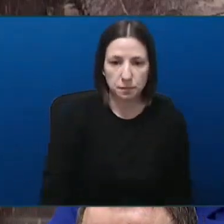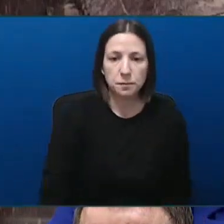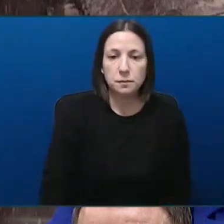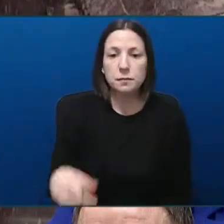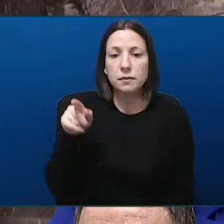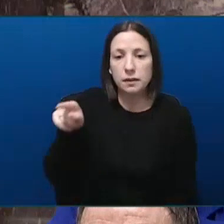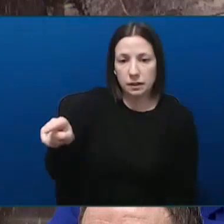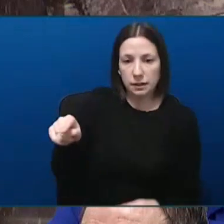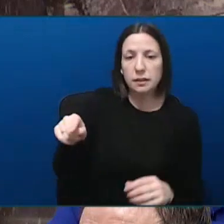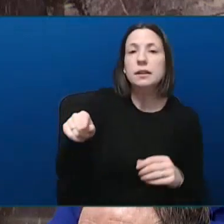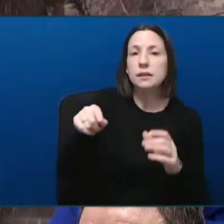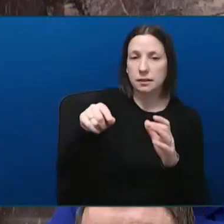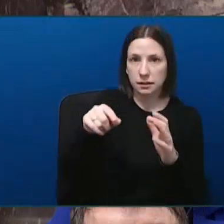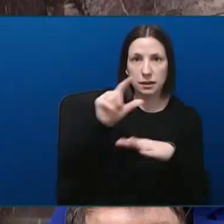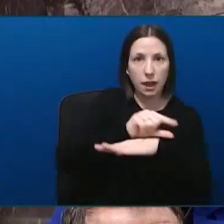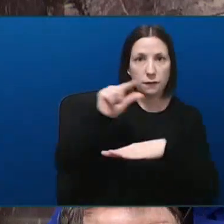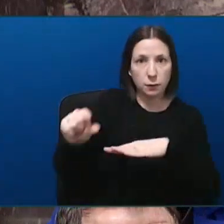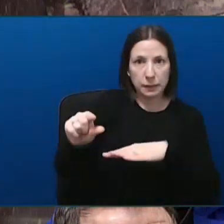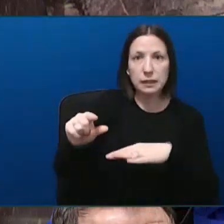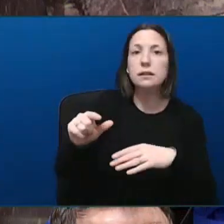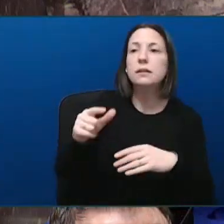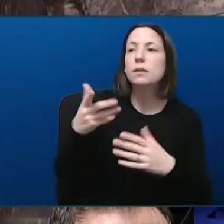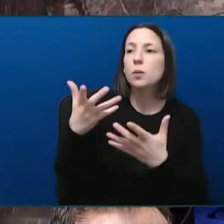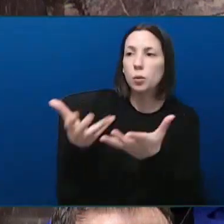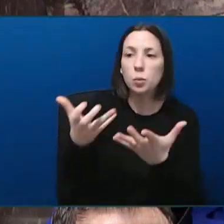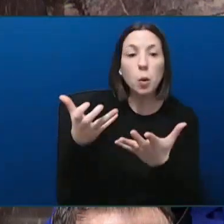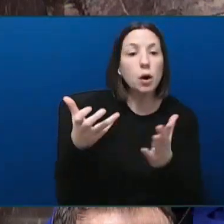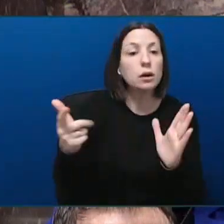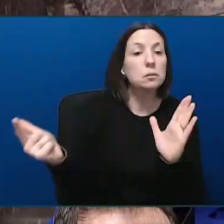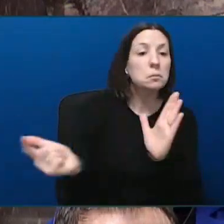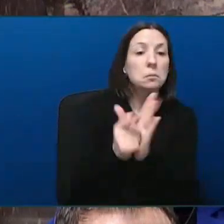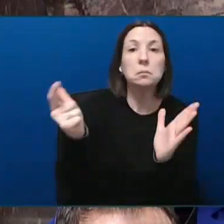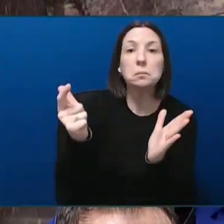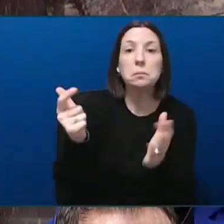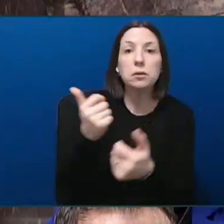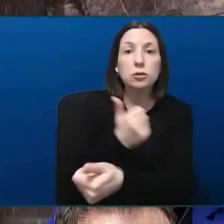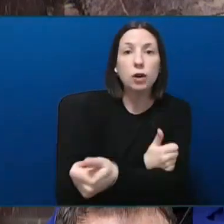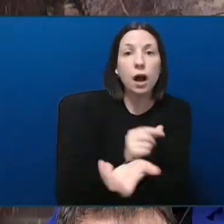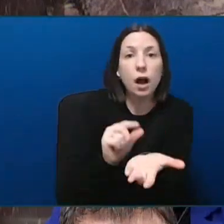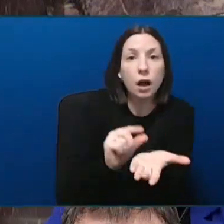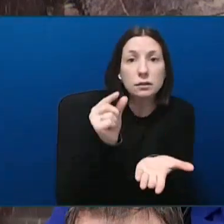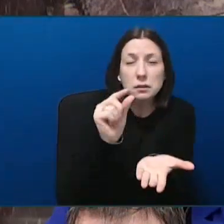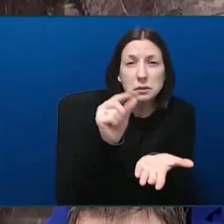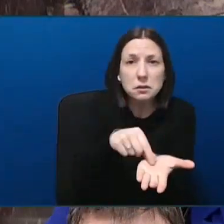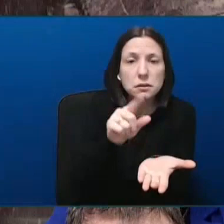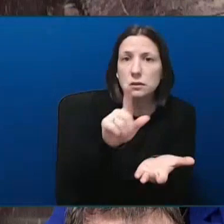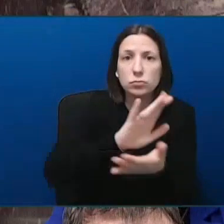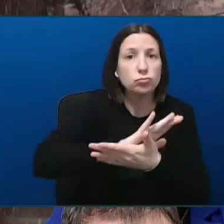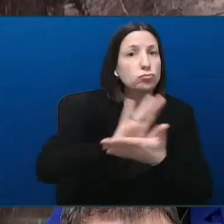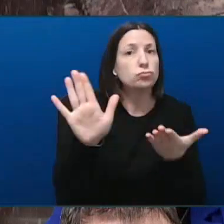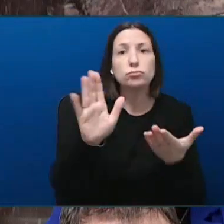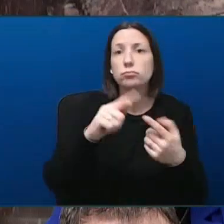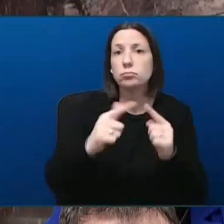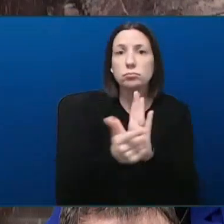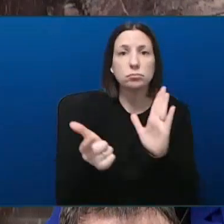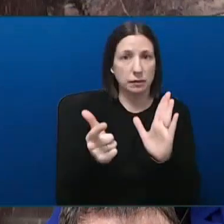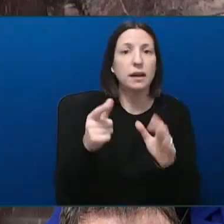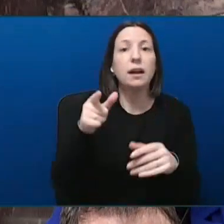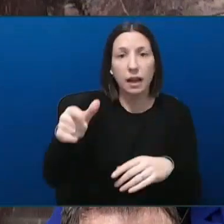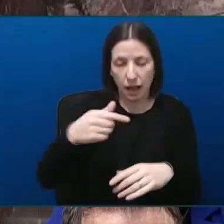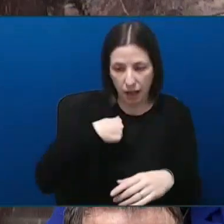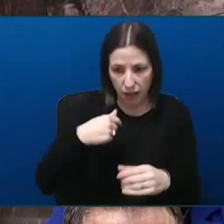of decriminalization, there was a very specific letter, in fact, a letter of requirements to support BC's